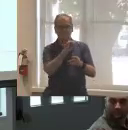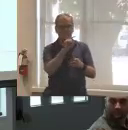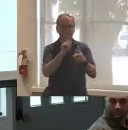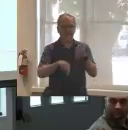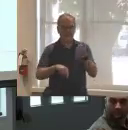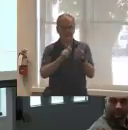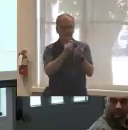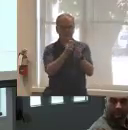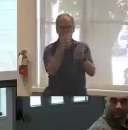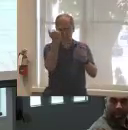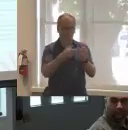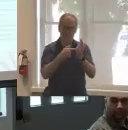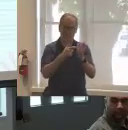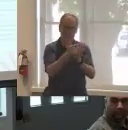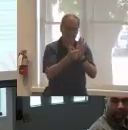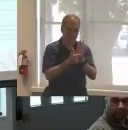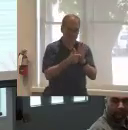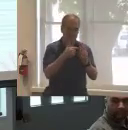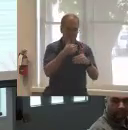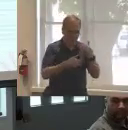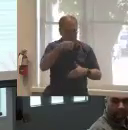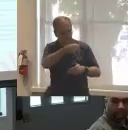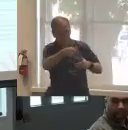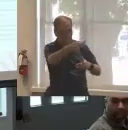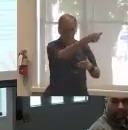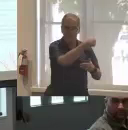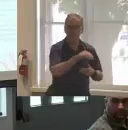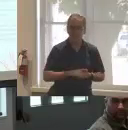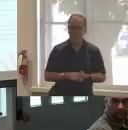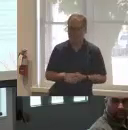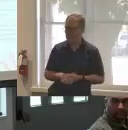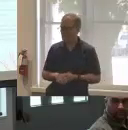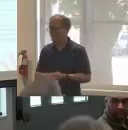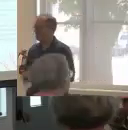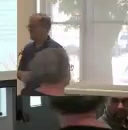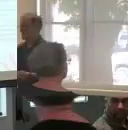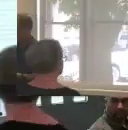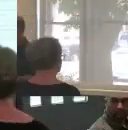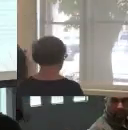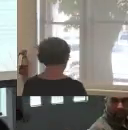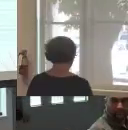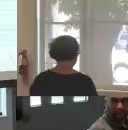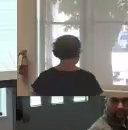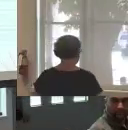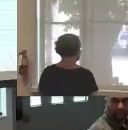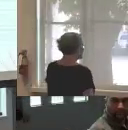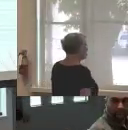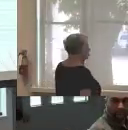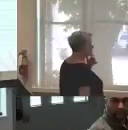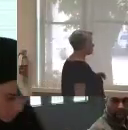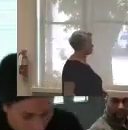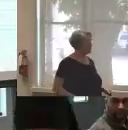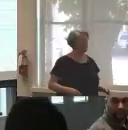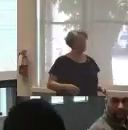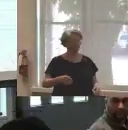identity. So I just want to share something about, so we do have legal service for the queer and